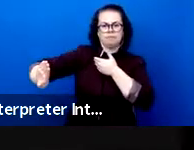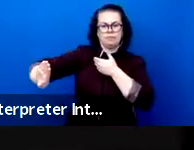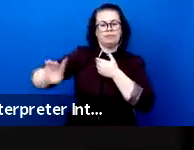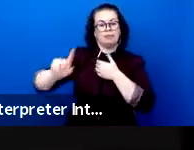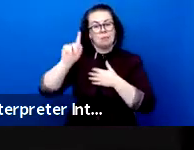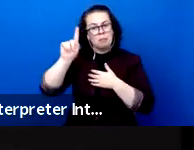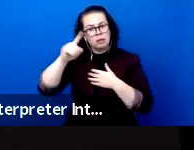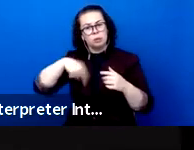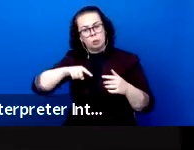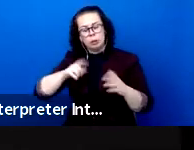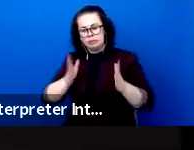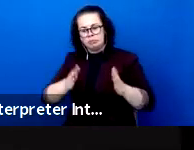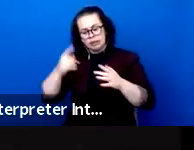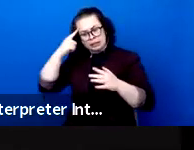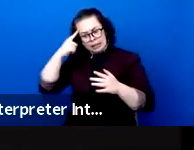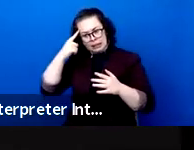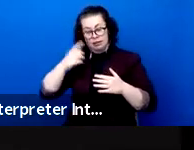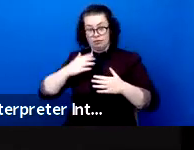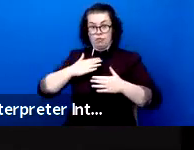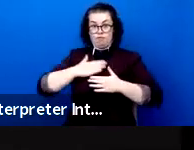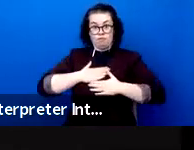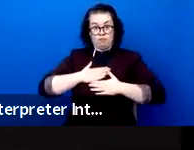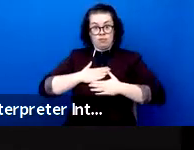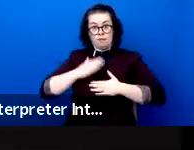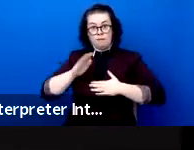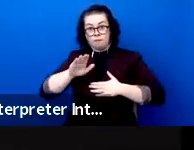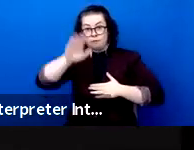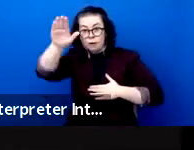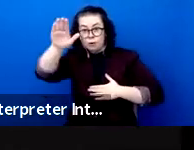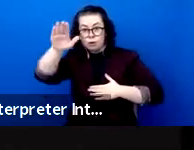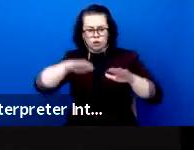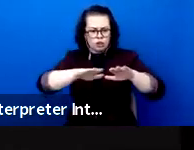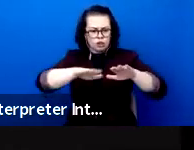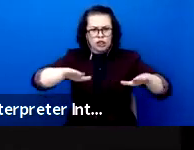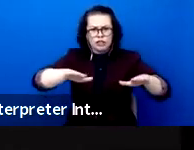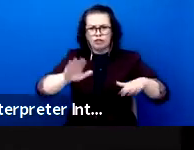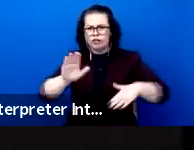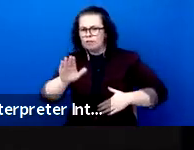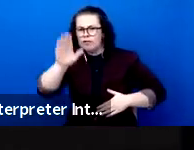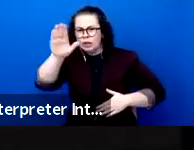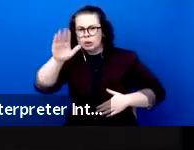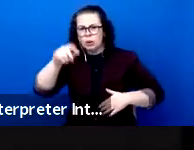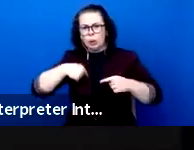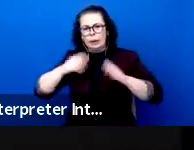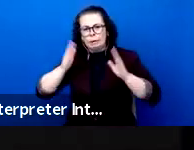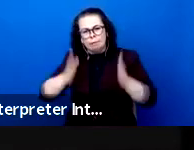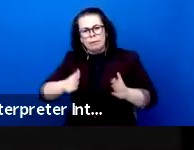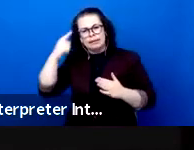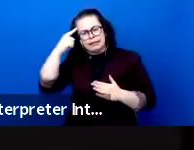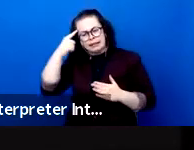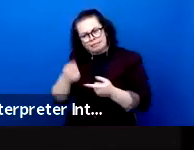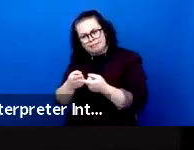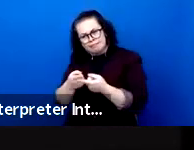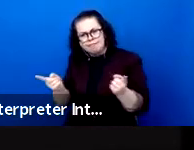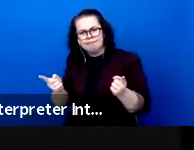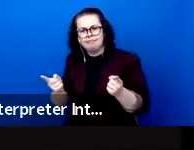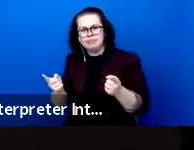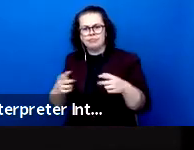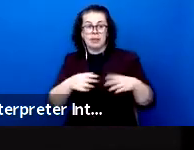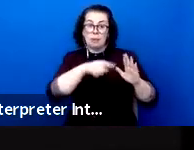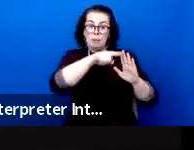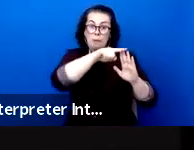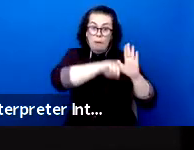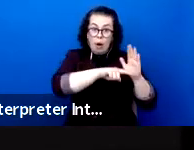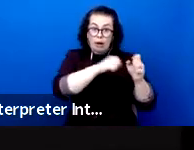children, we must think together, artists, programmers, producers, intendants, policymakers to